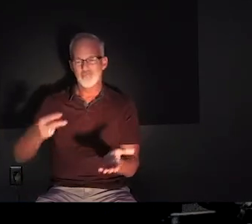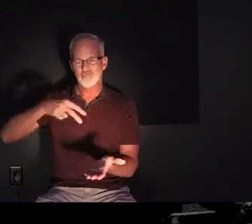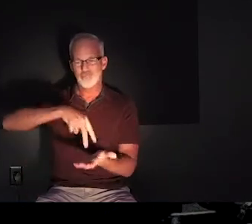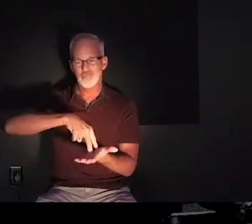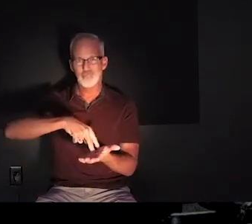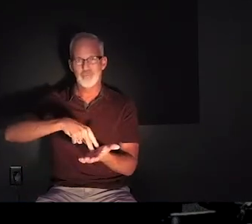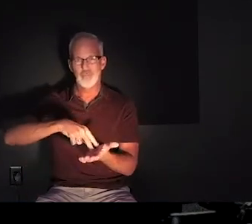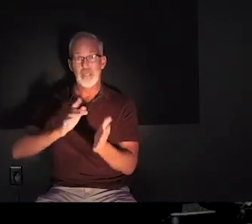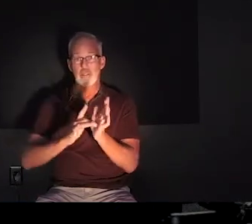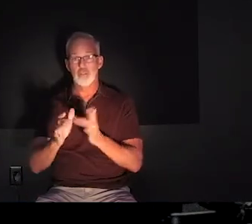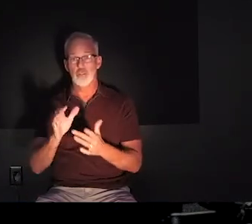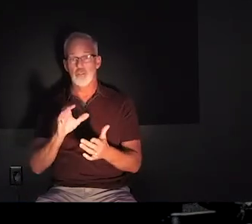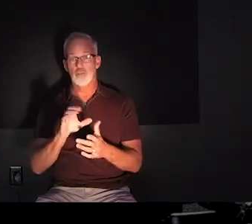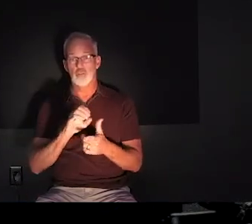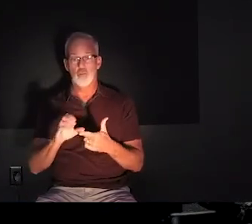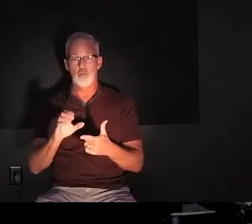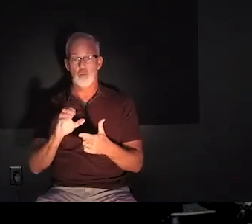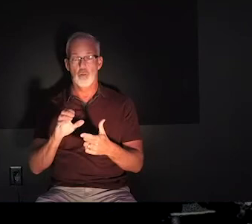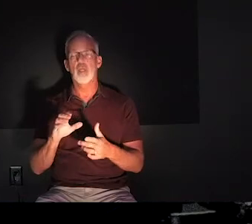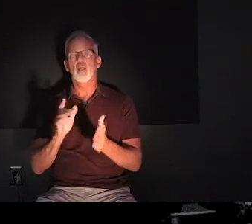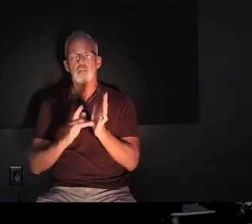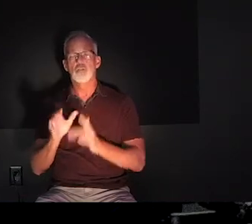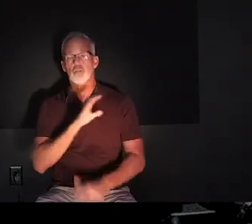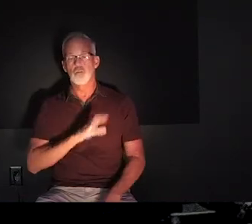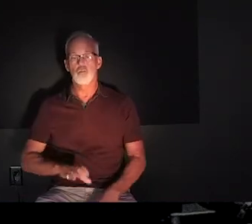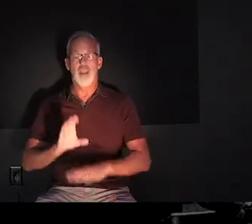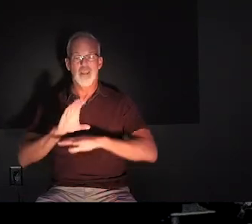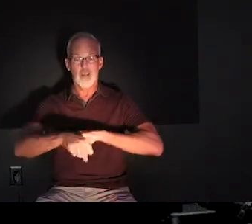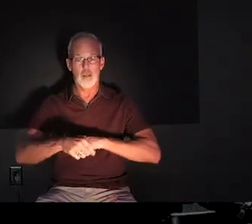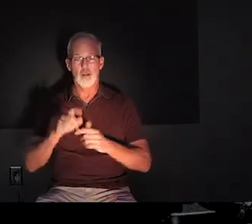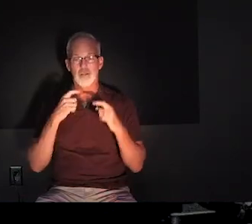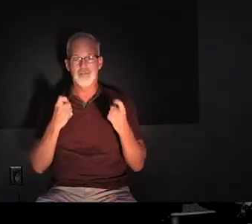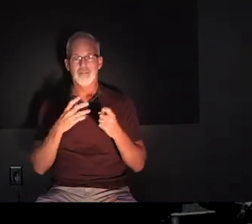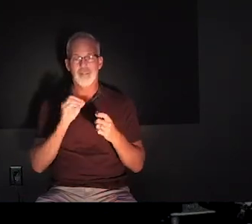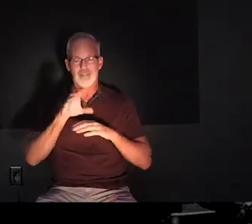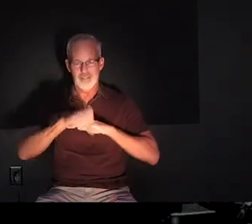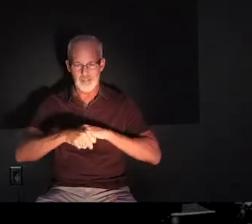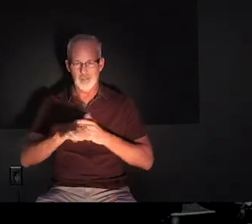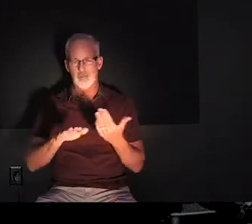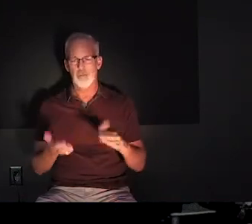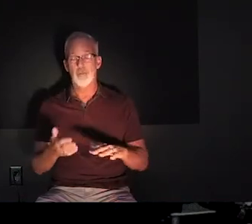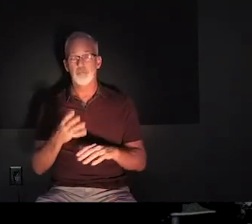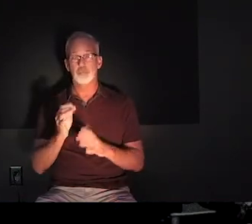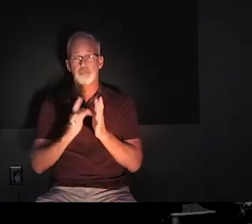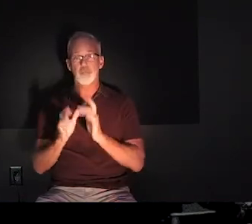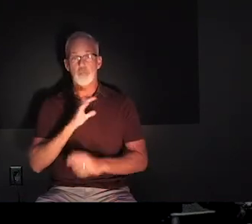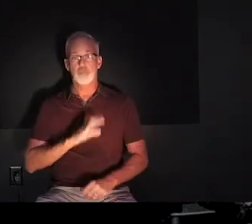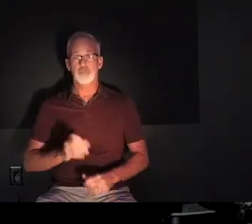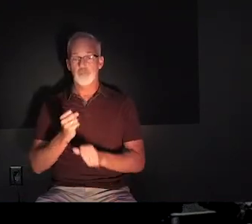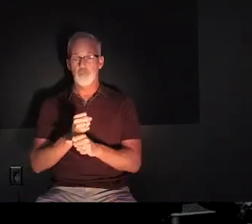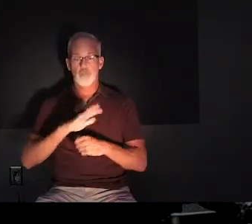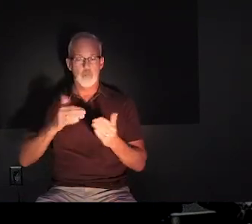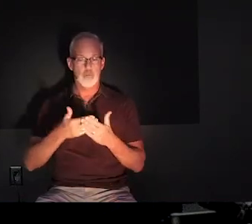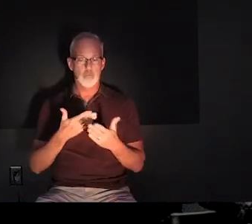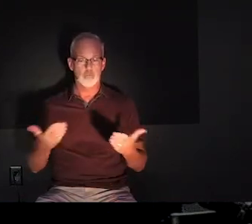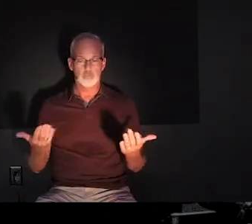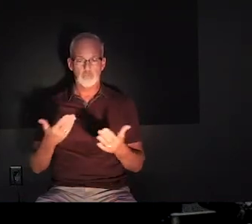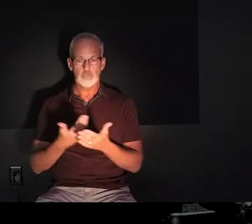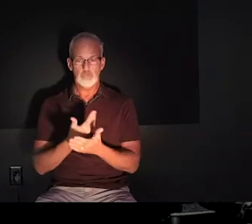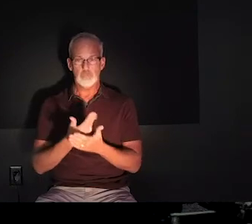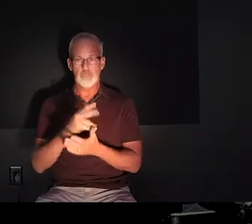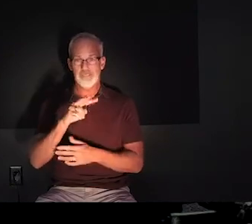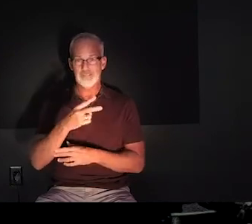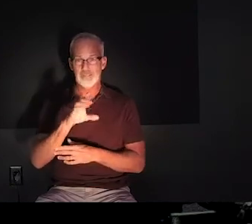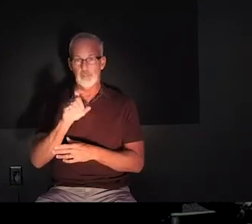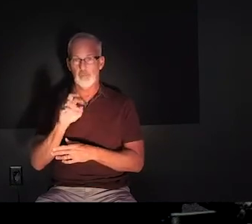Jesus Christ conquered sin, and Jesus Christ conquered death, and Jesus Christ has made all things new. 2